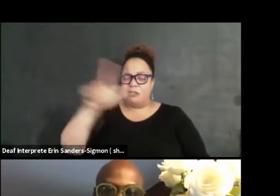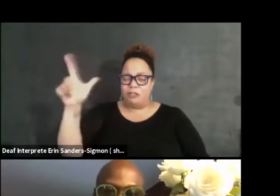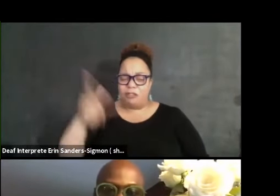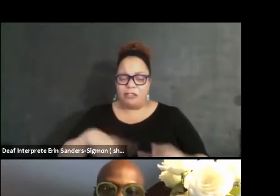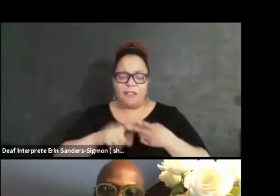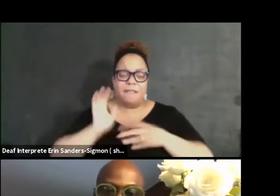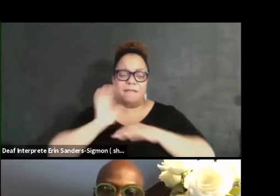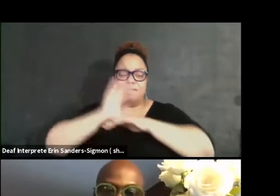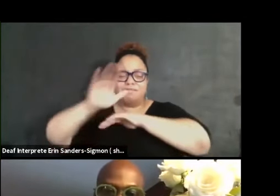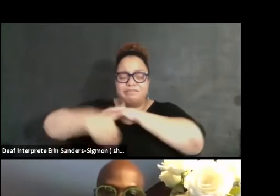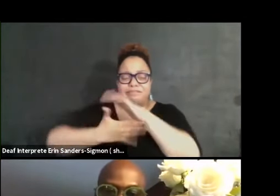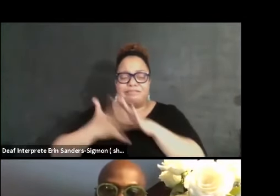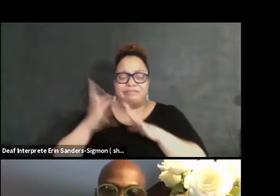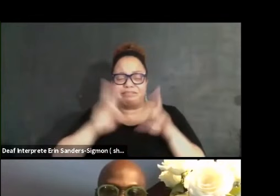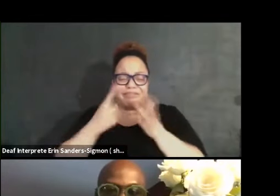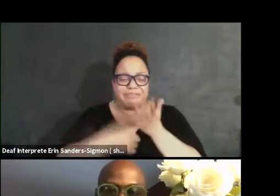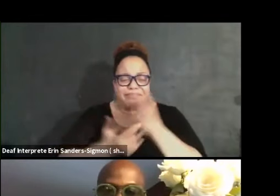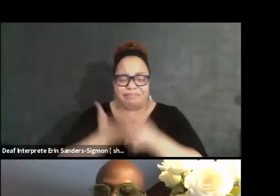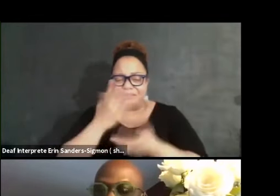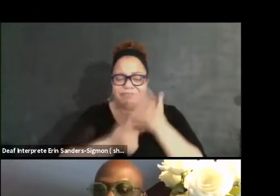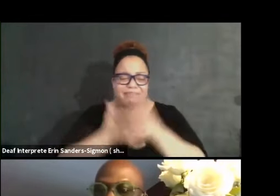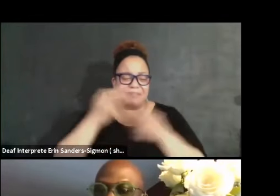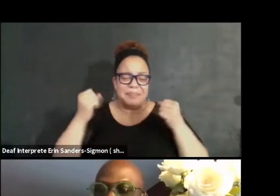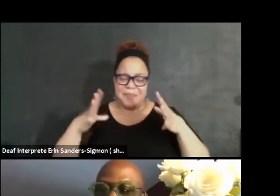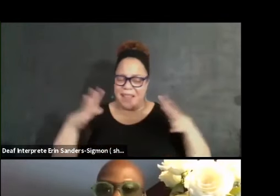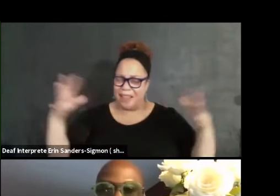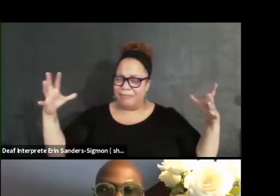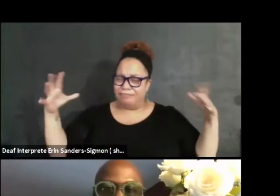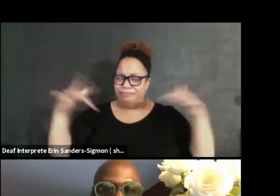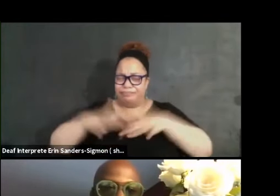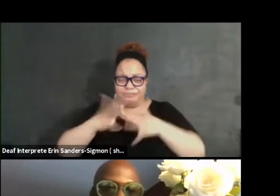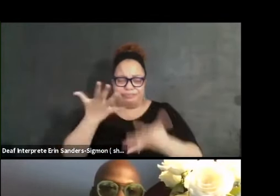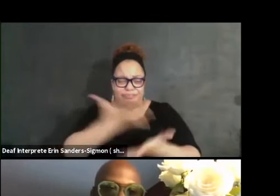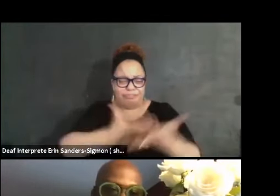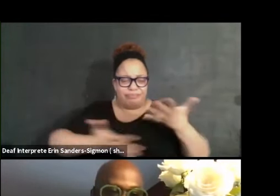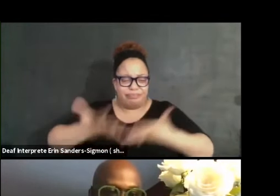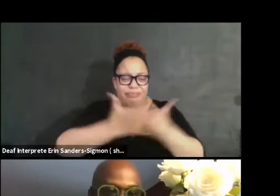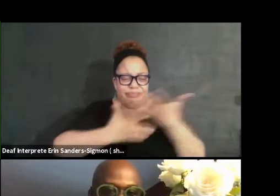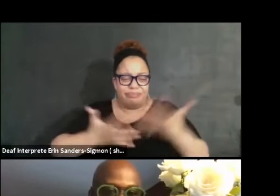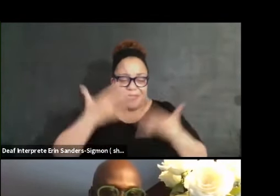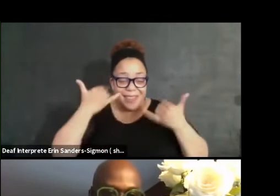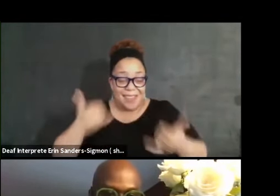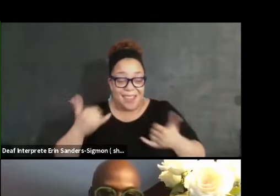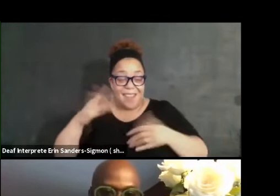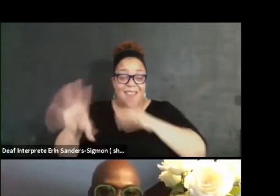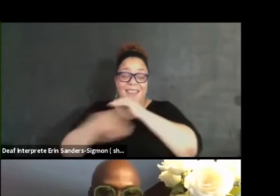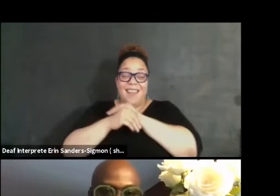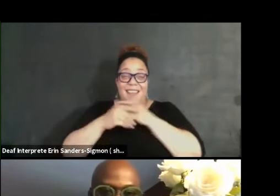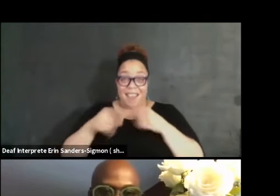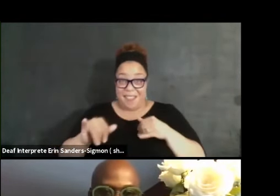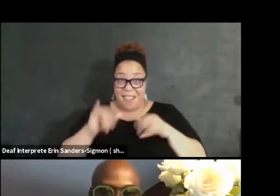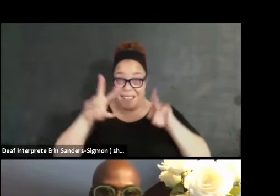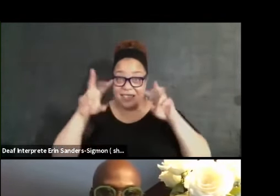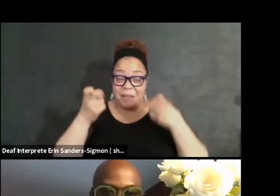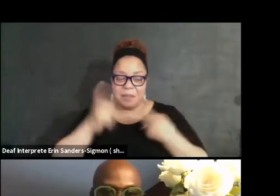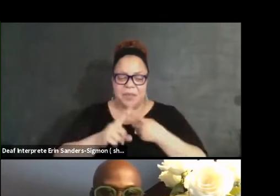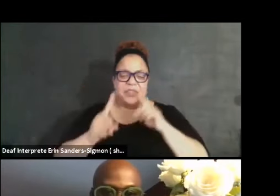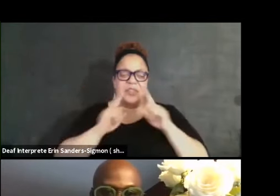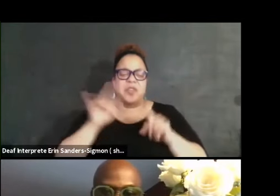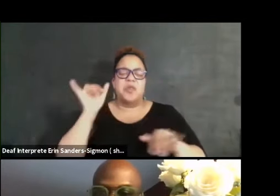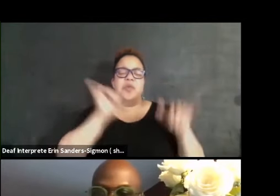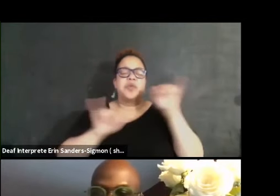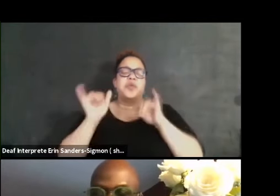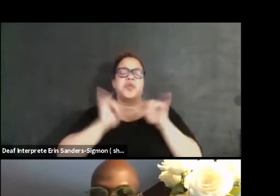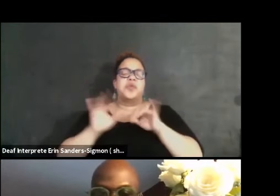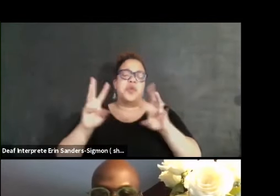so adding that piece to the conversation, just whew, the energy in the room was wild. For that piece, that group